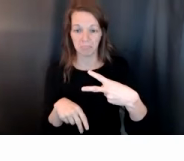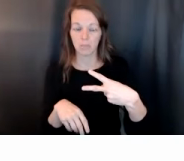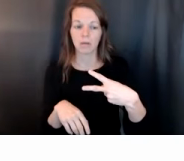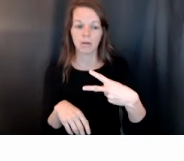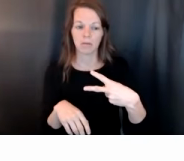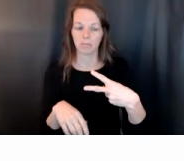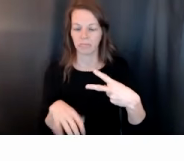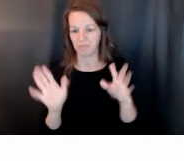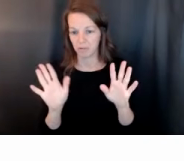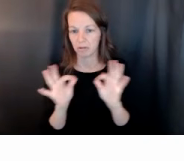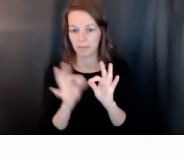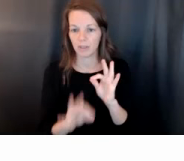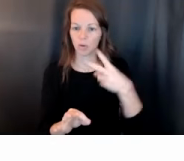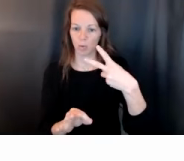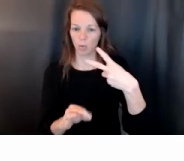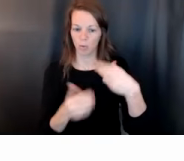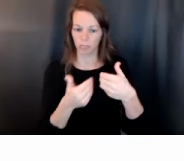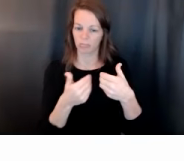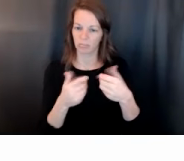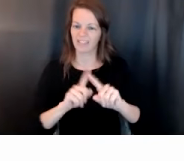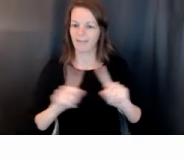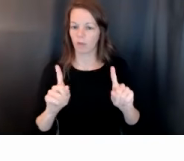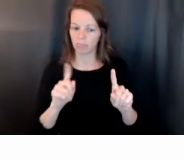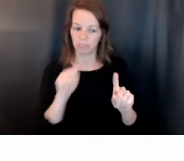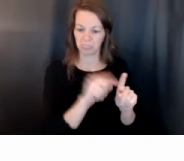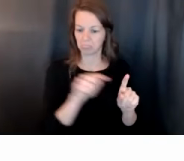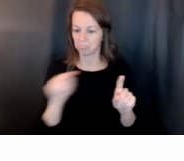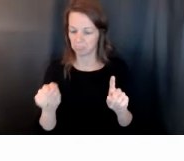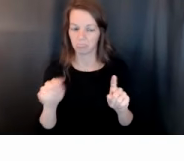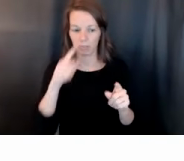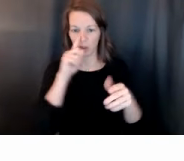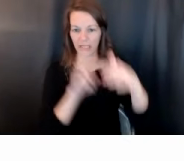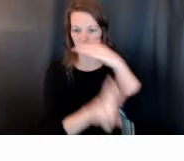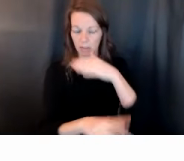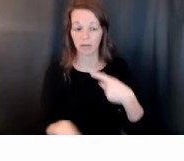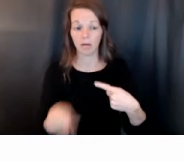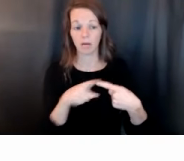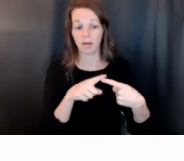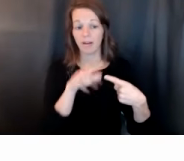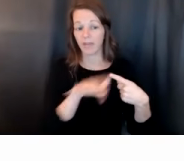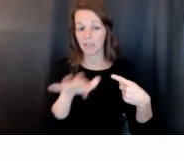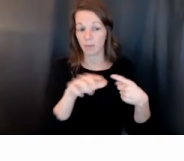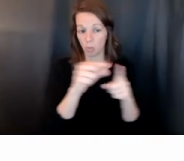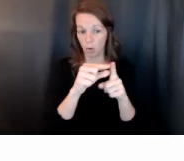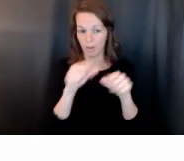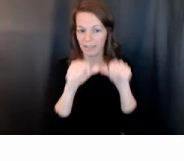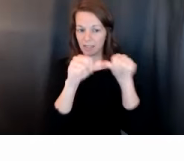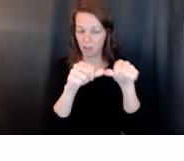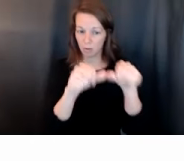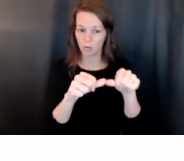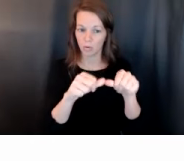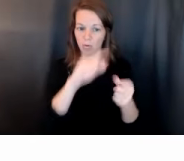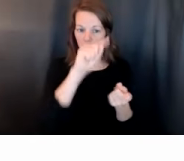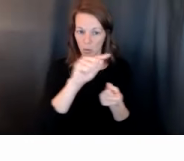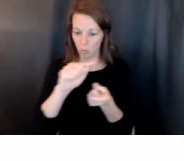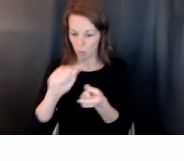These are simply two distinct research predictions. The first prediction is that fingerspelled words will continue to reduce